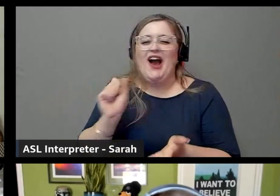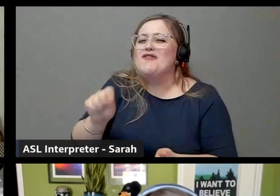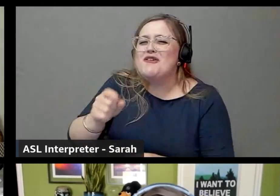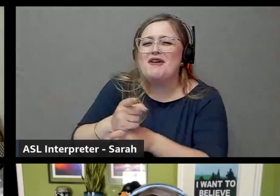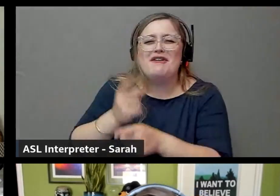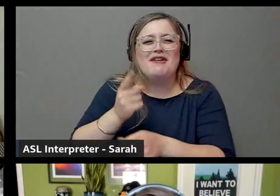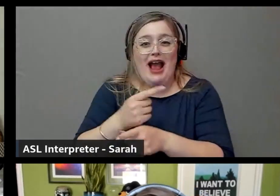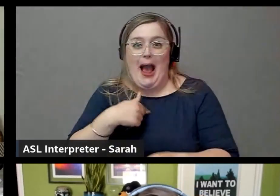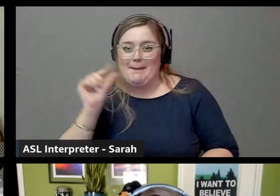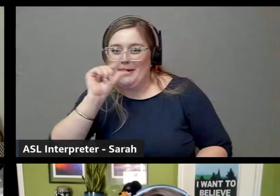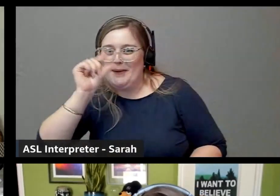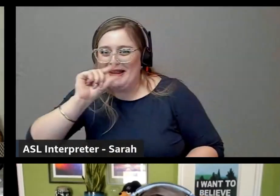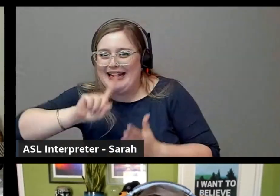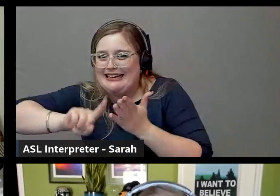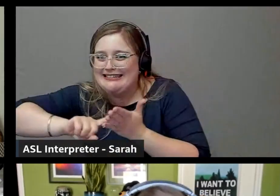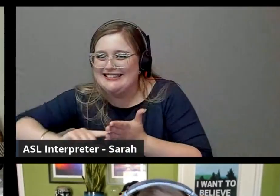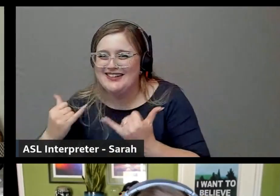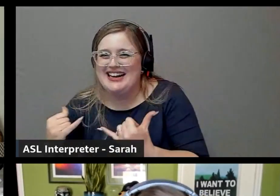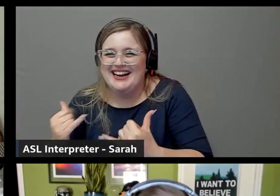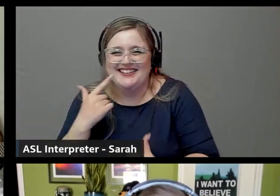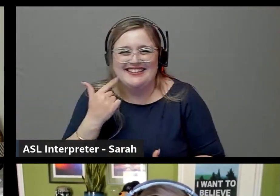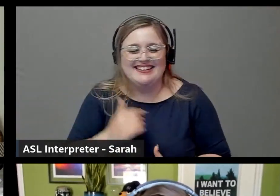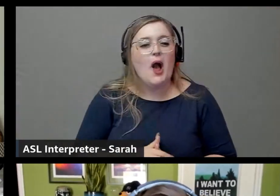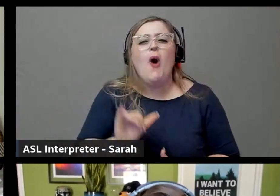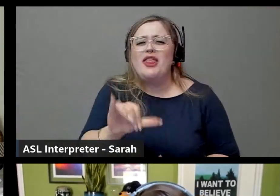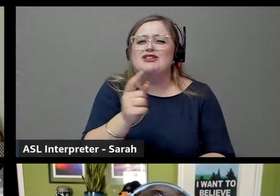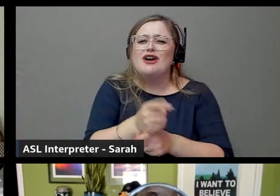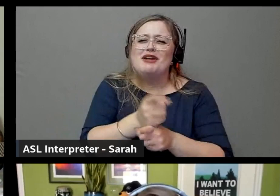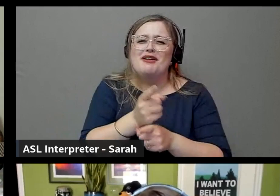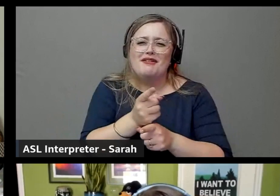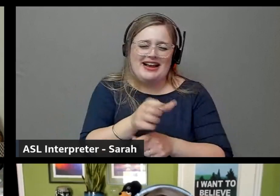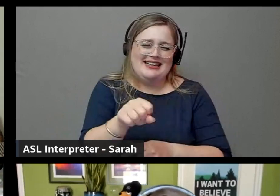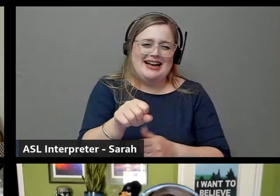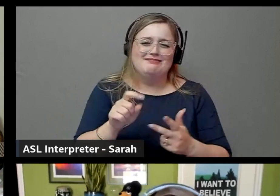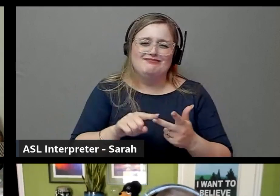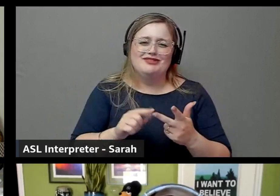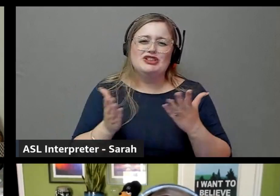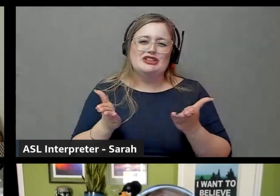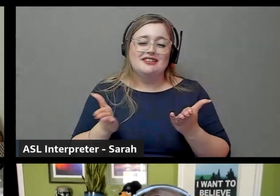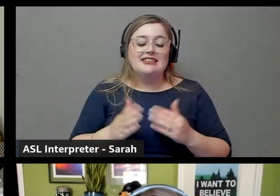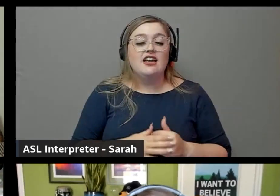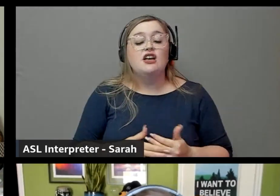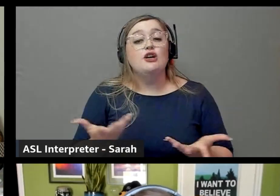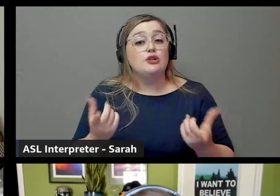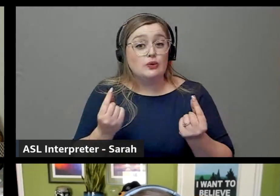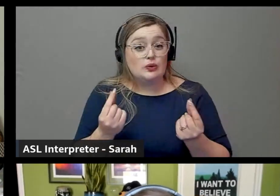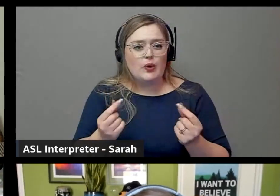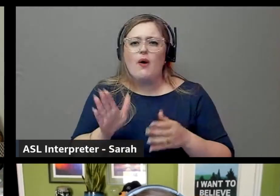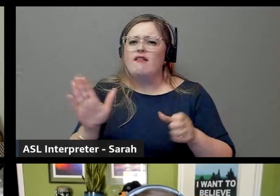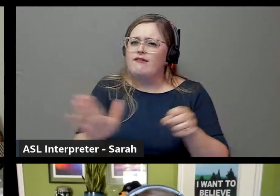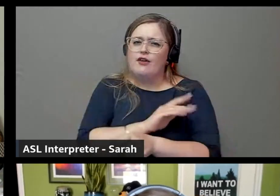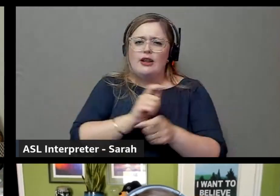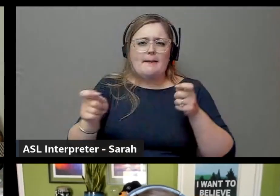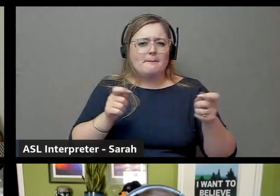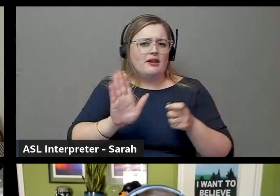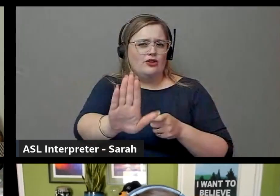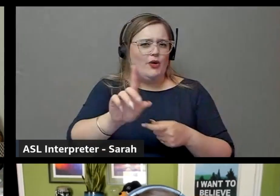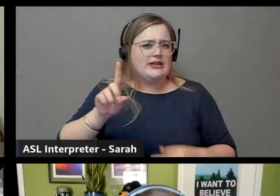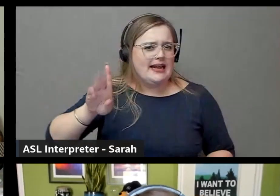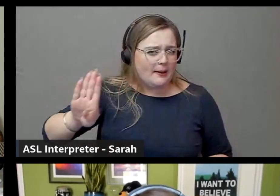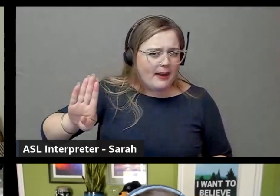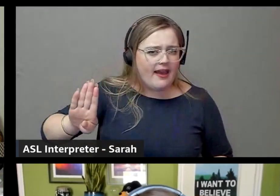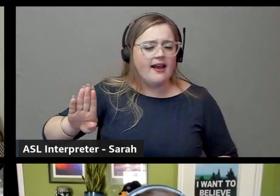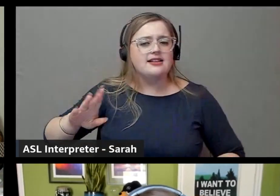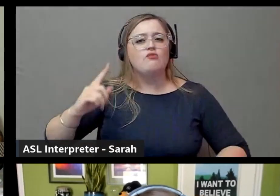I'm Googling right now. Hold on. Awesome. No, that's what it is. So, and what that lets you do is it fully manages your database. Think about a